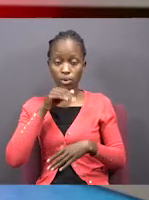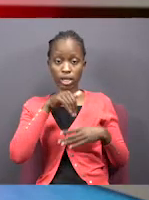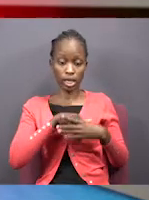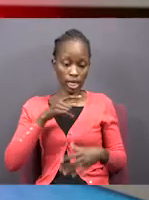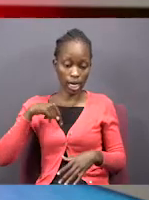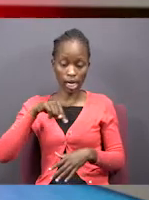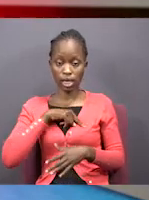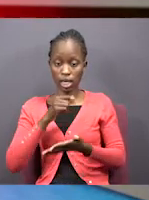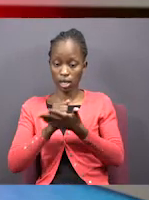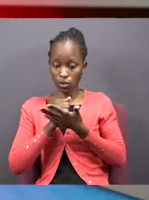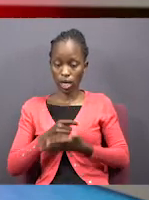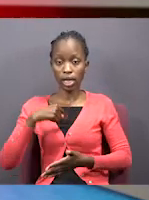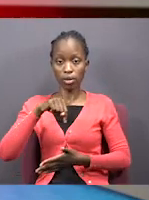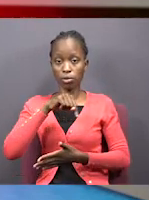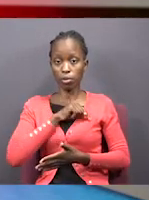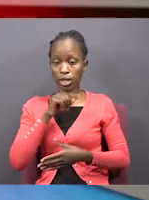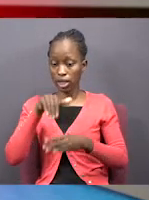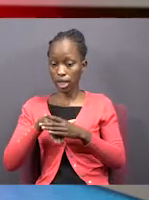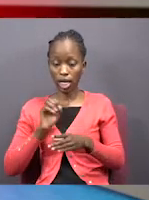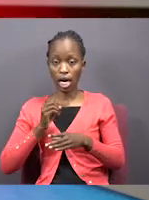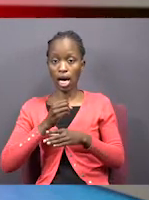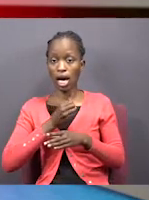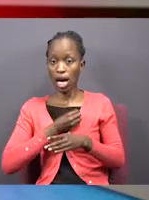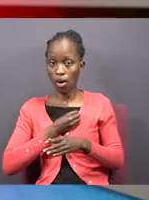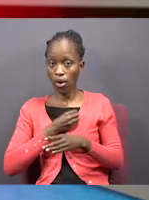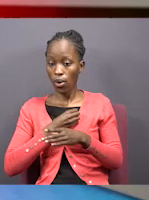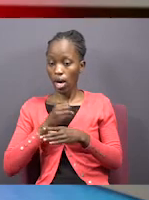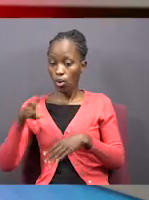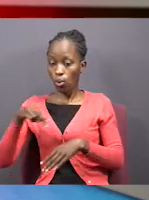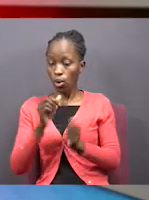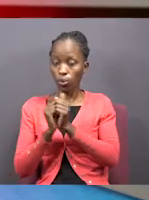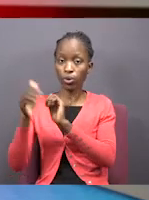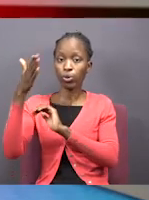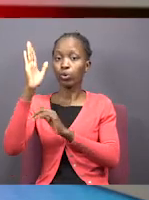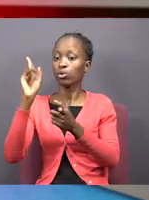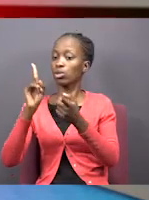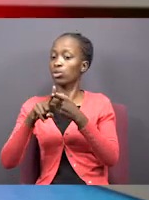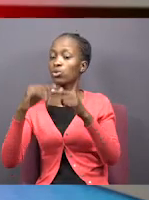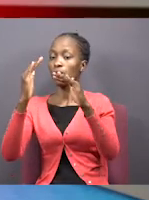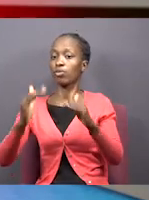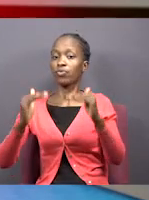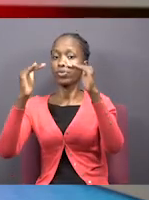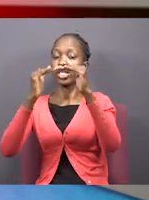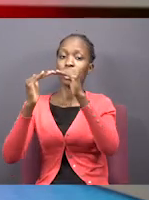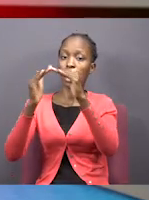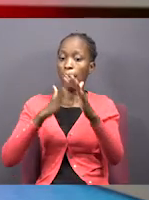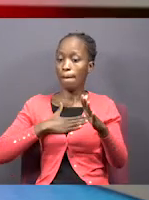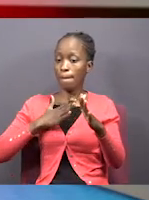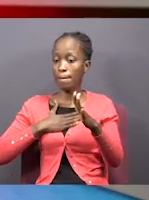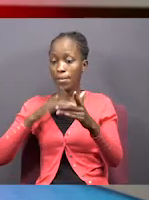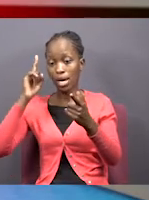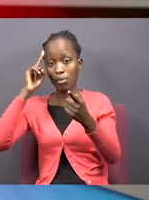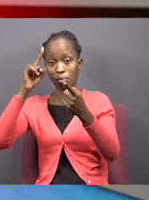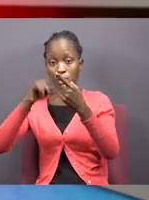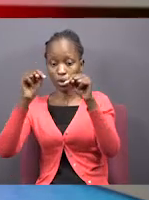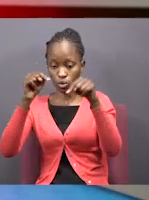destiny today was to get to the top level. That is destiny for me. But your destiny is to